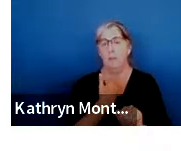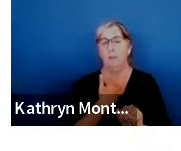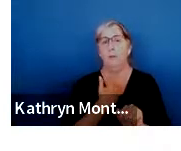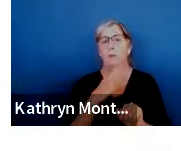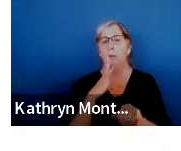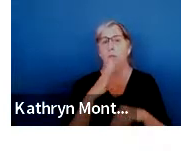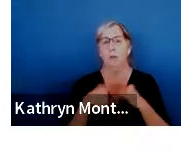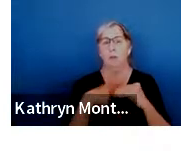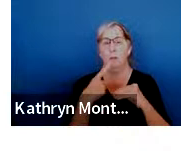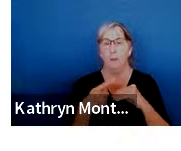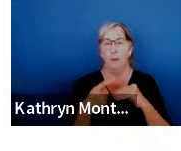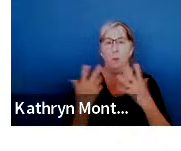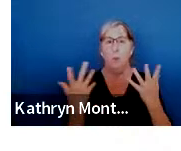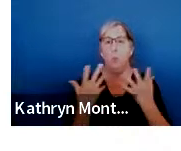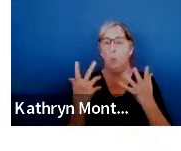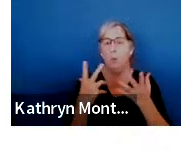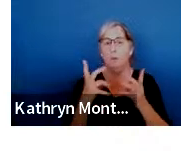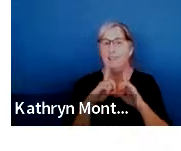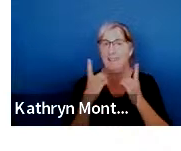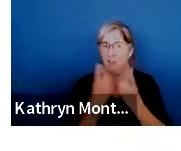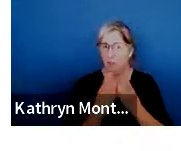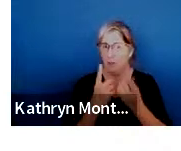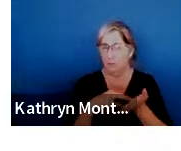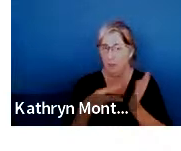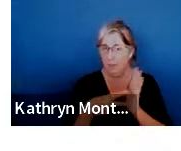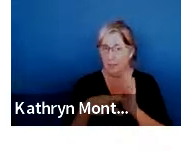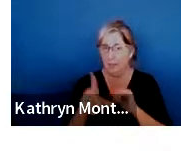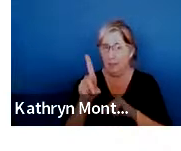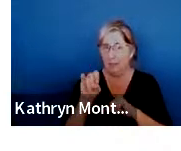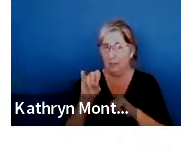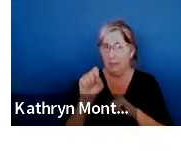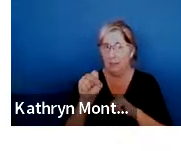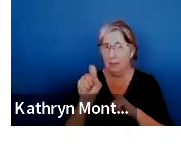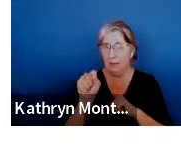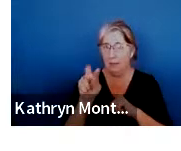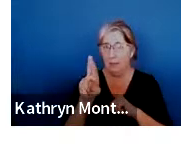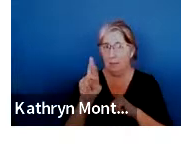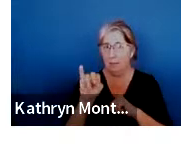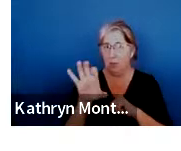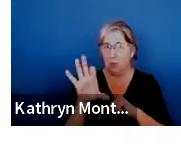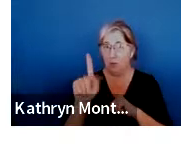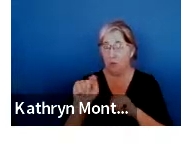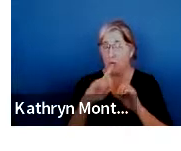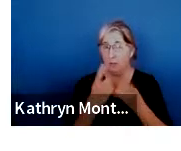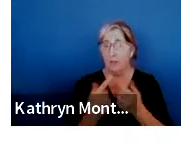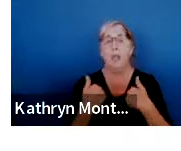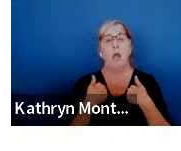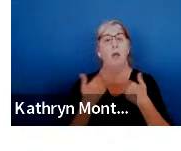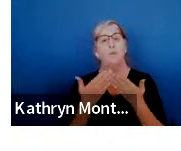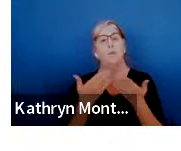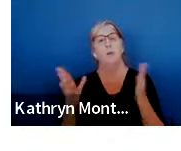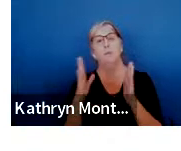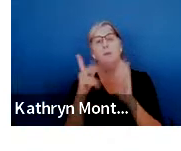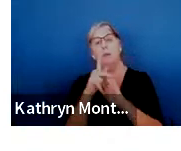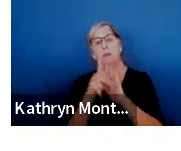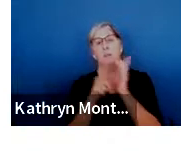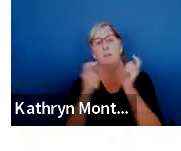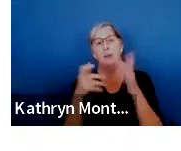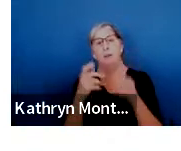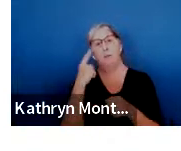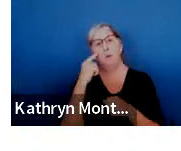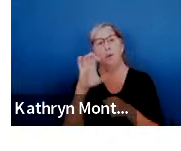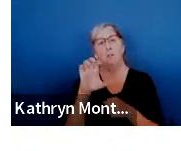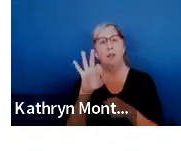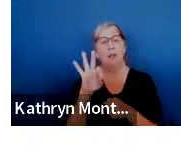about what is a district, and I am the public policy manager for CFILC. Our friend Andrew